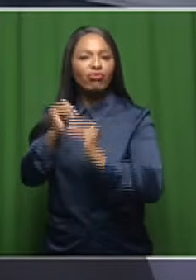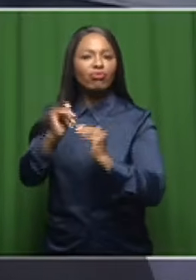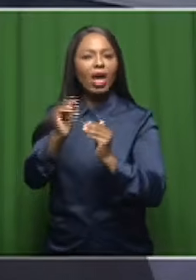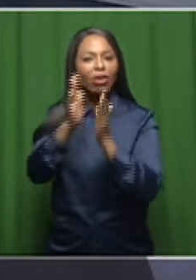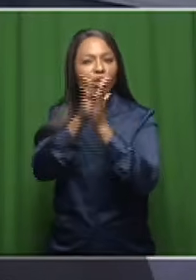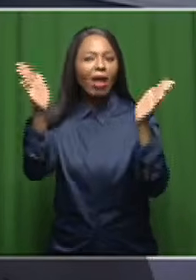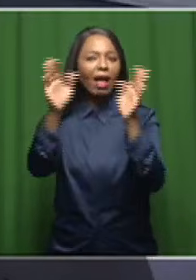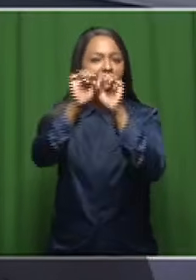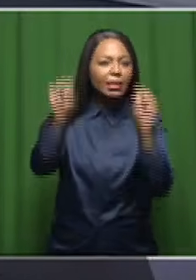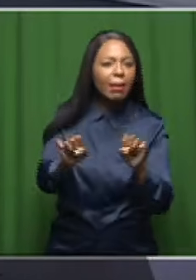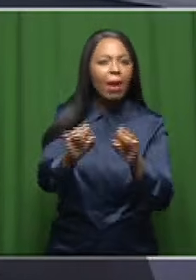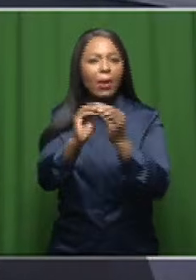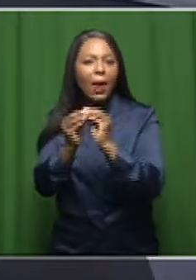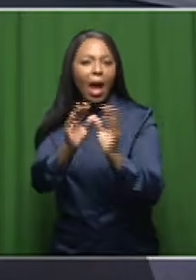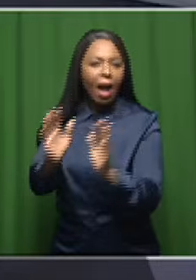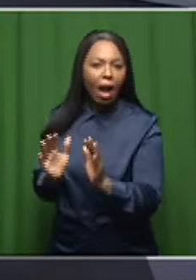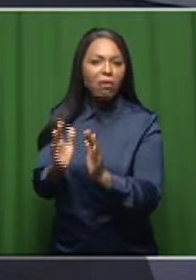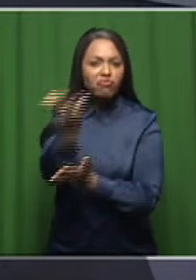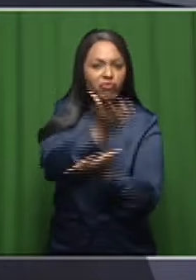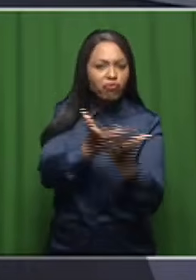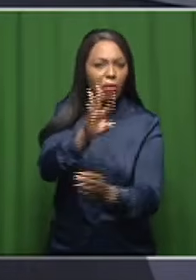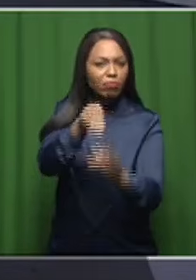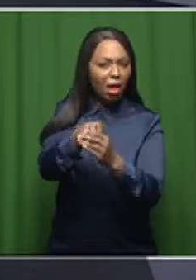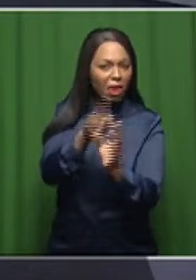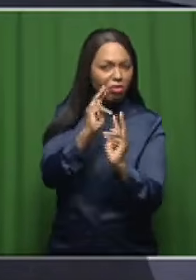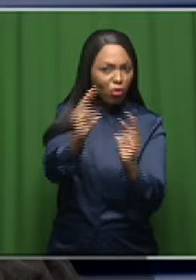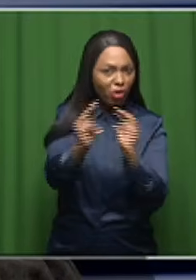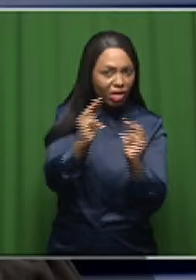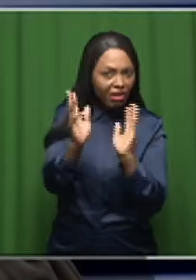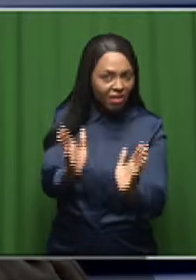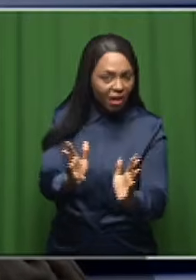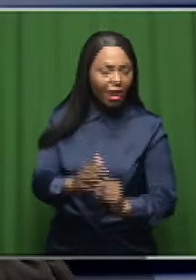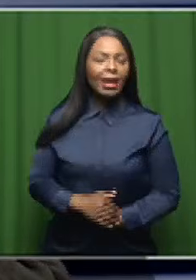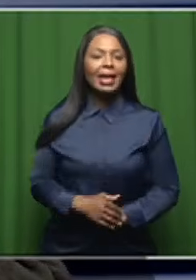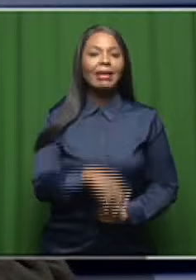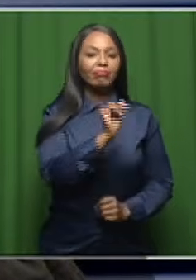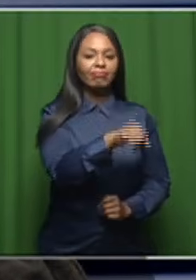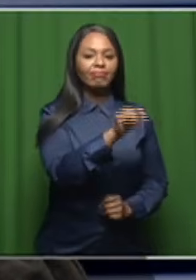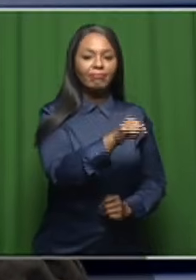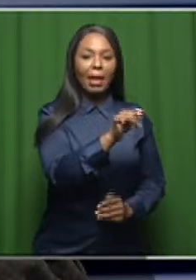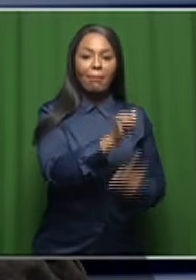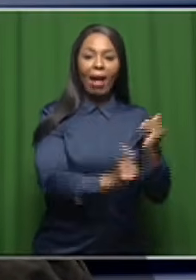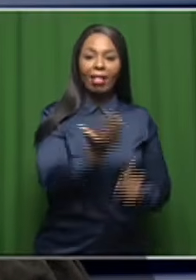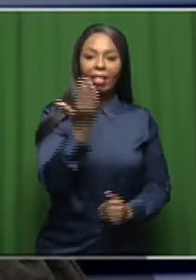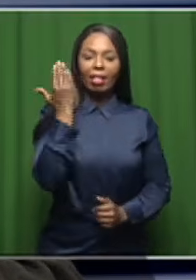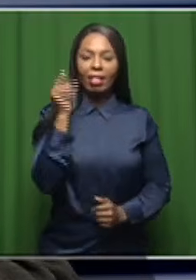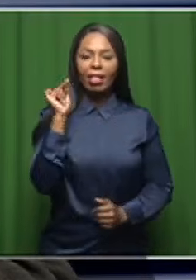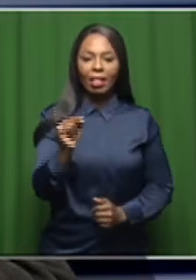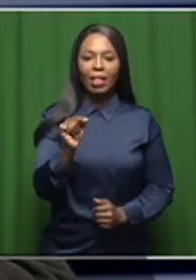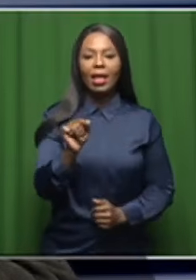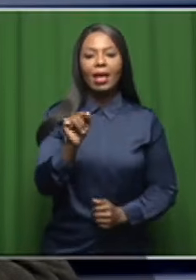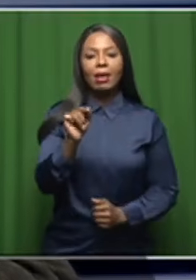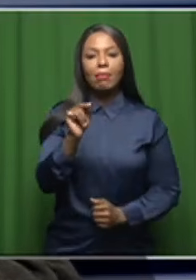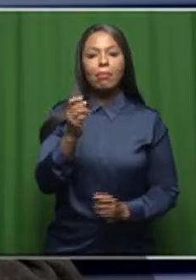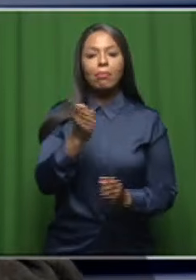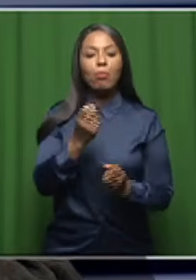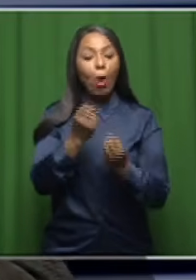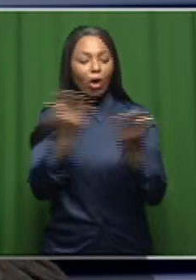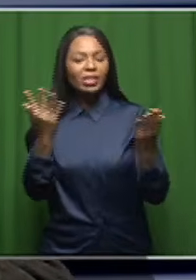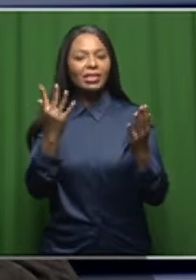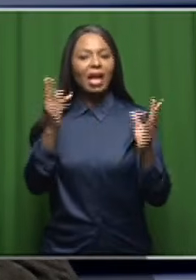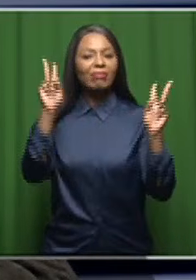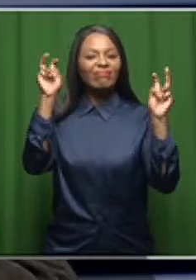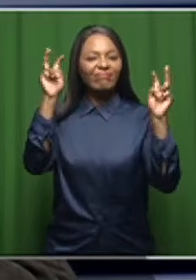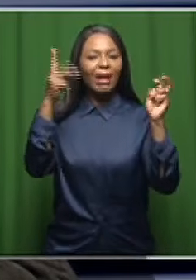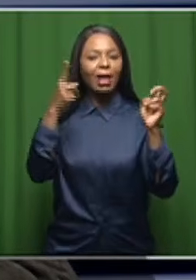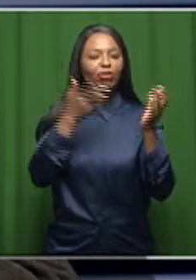absolutely. In fact, the previous task call that we were working on last month was in and around AI, and it was an emphasis on